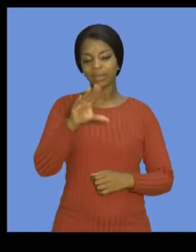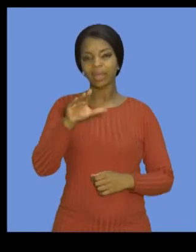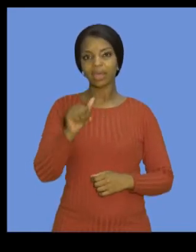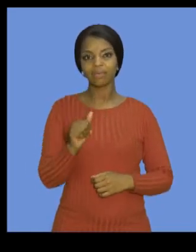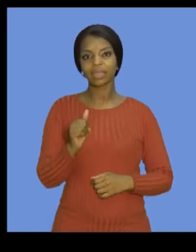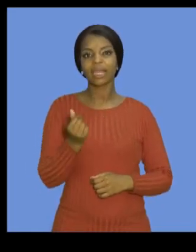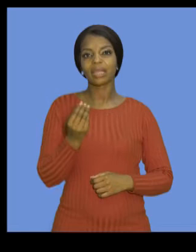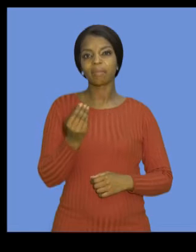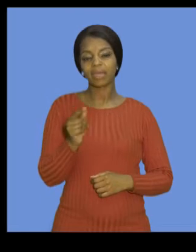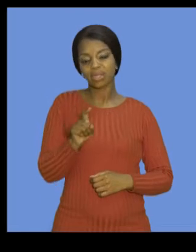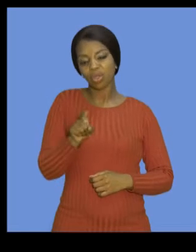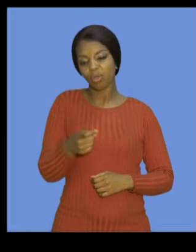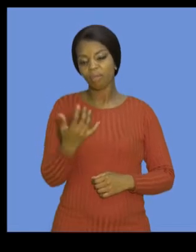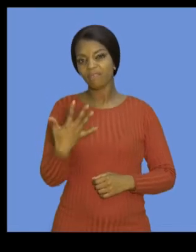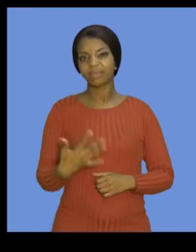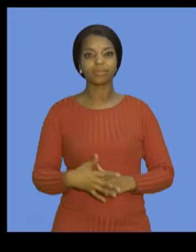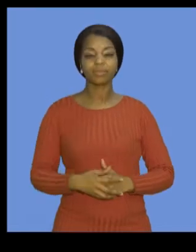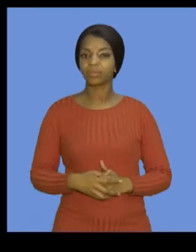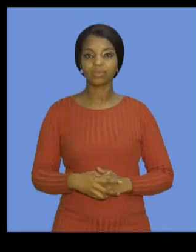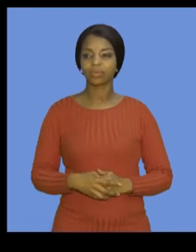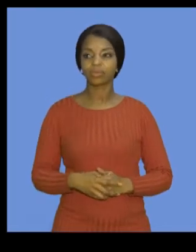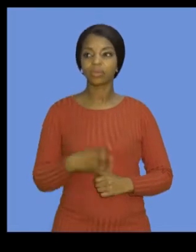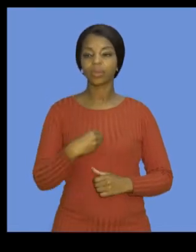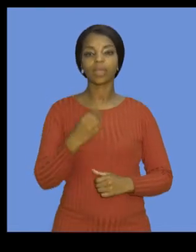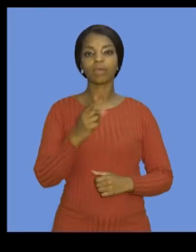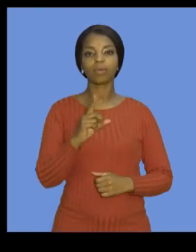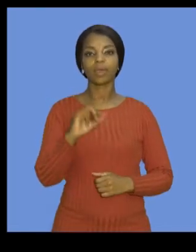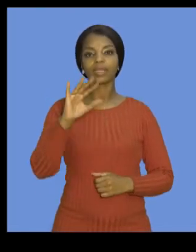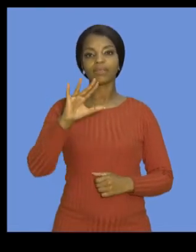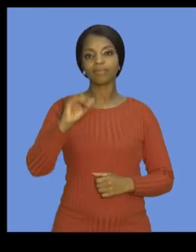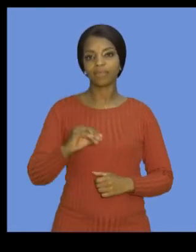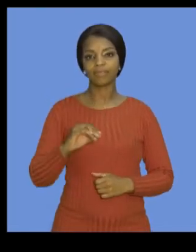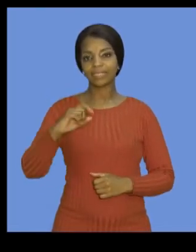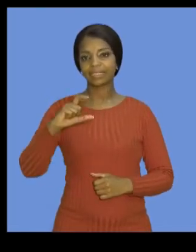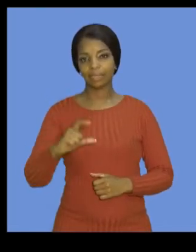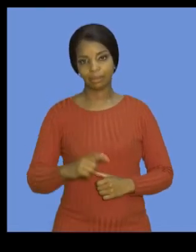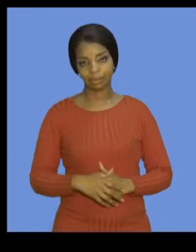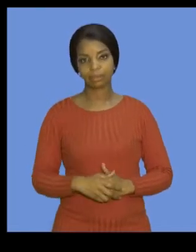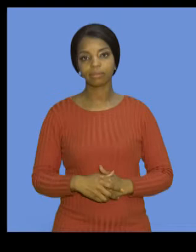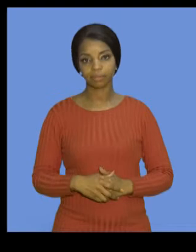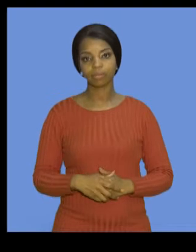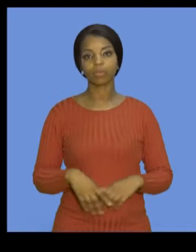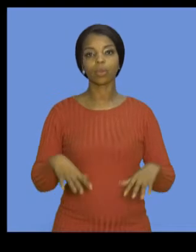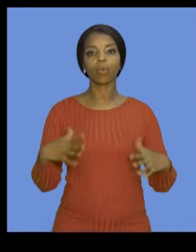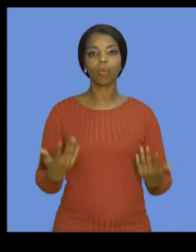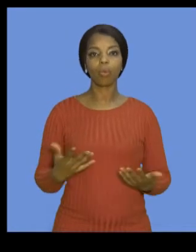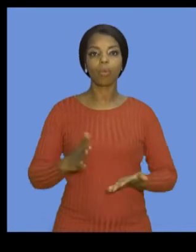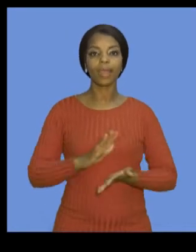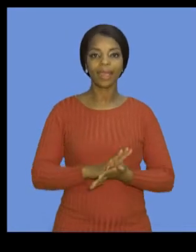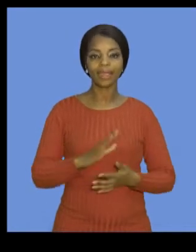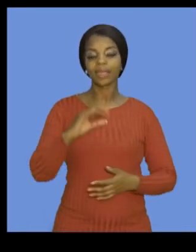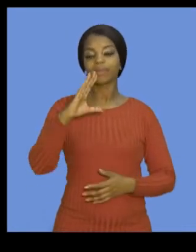rands, and South African rands we don't have 5. Instead we have 50, which means 50 cents